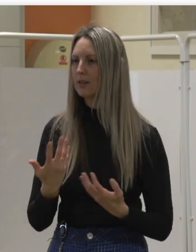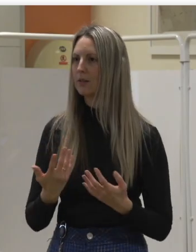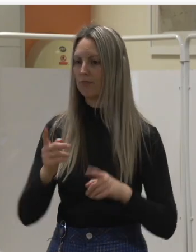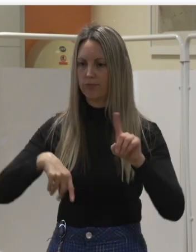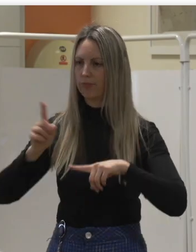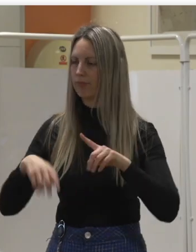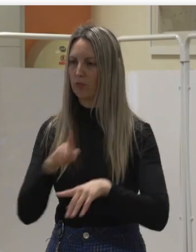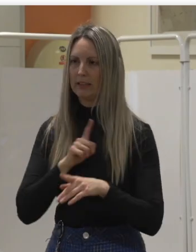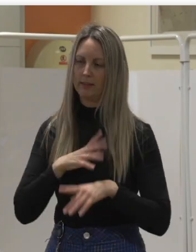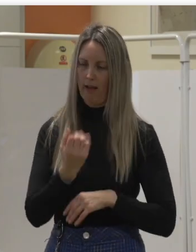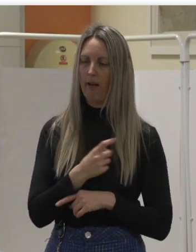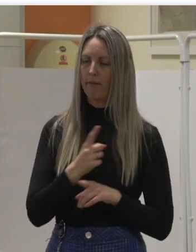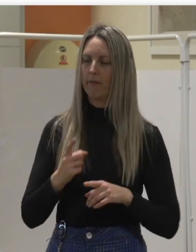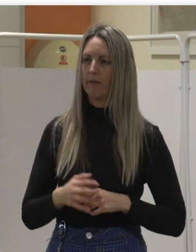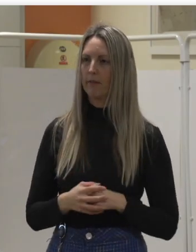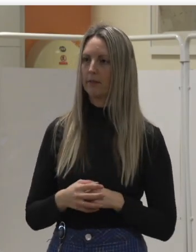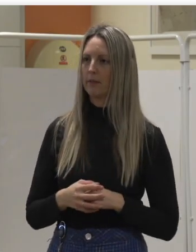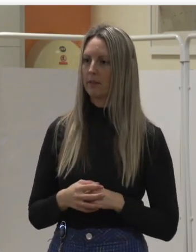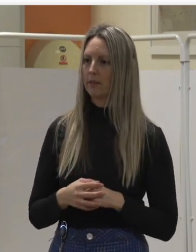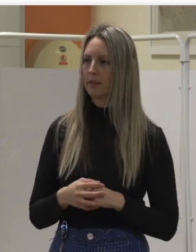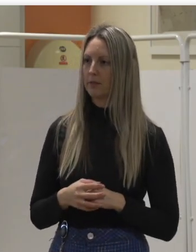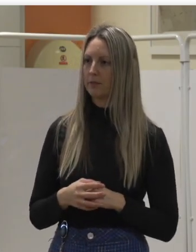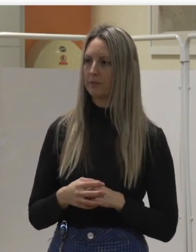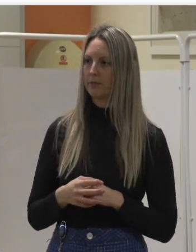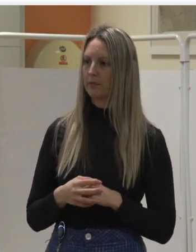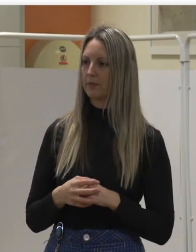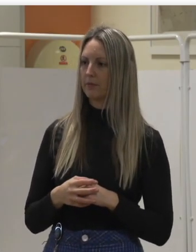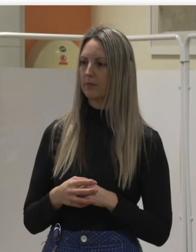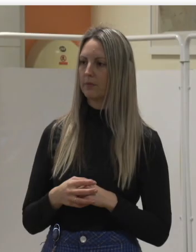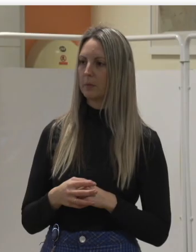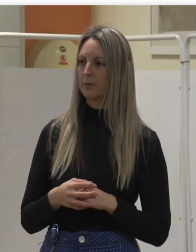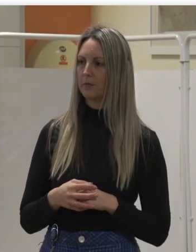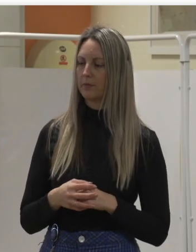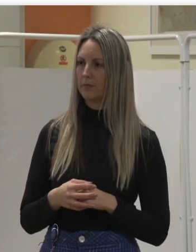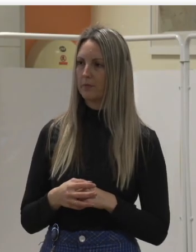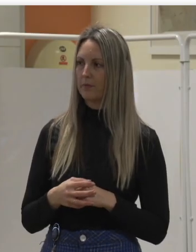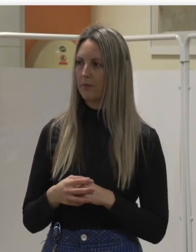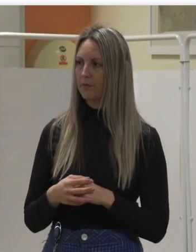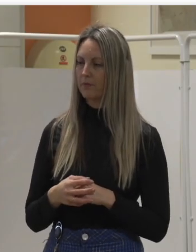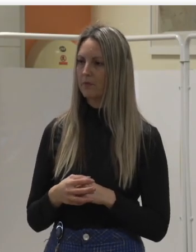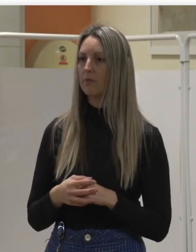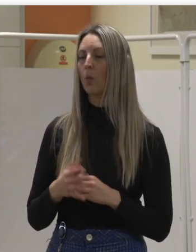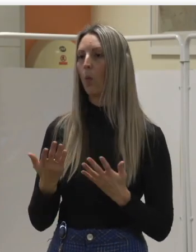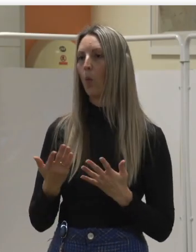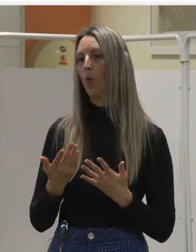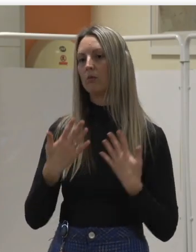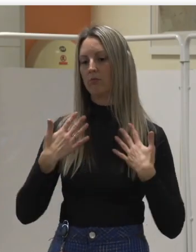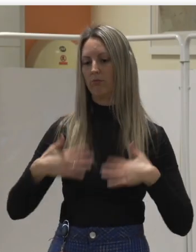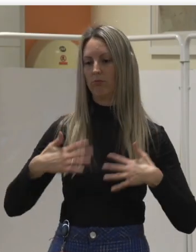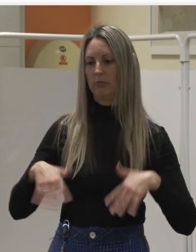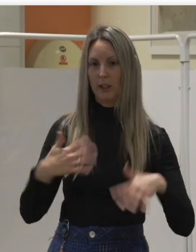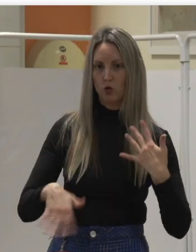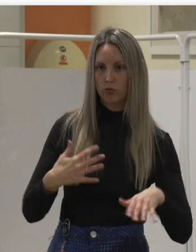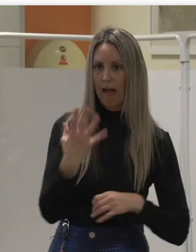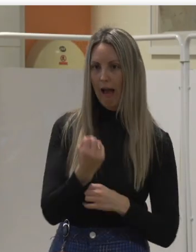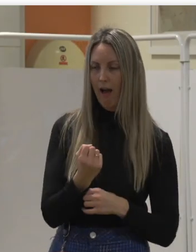reasons. We talked about the stress due to a physical injury. So